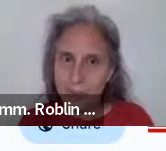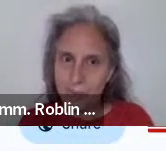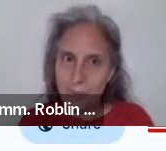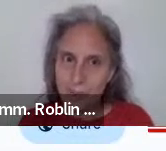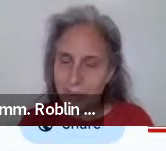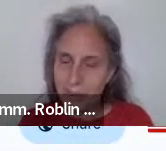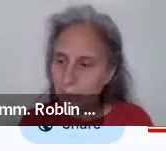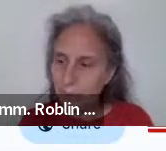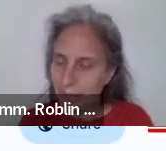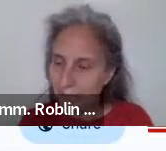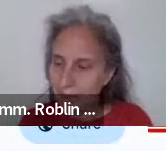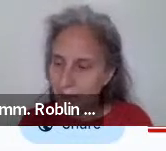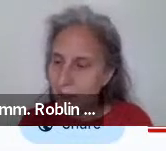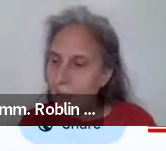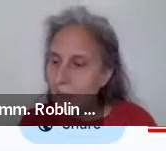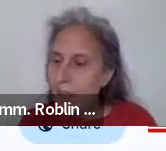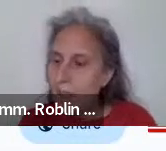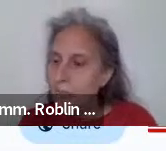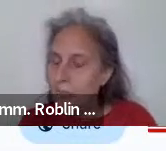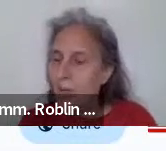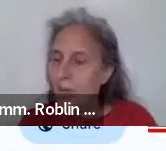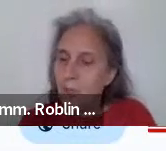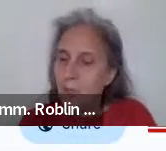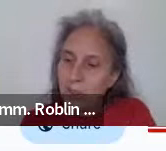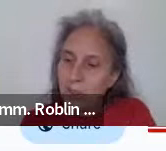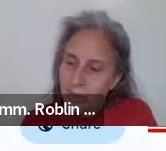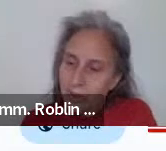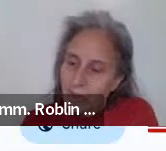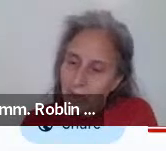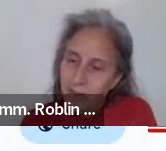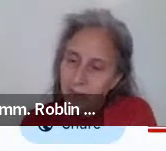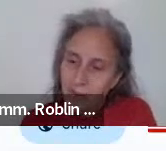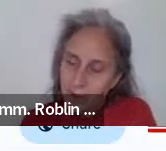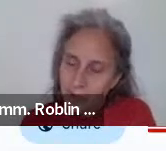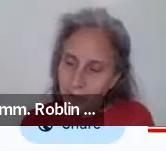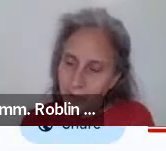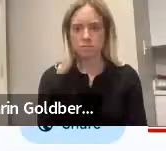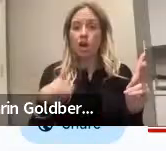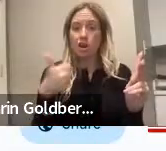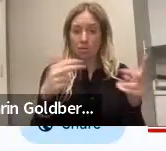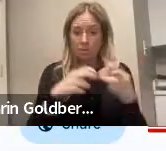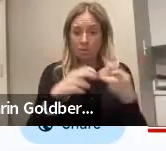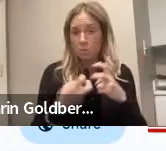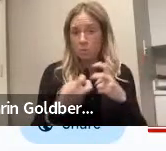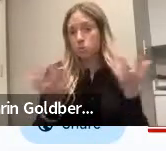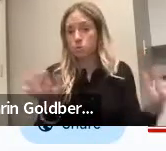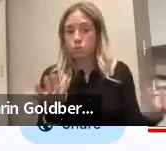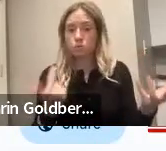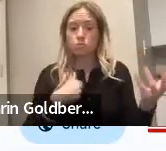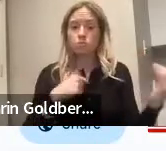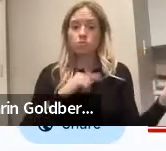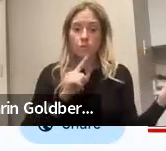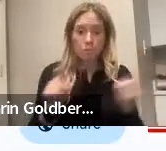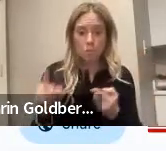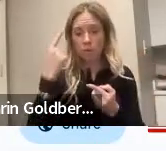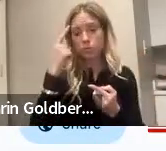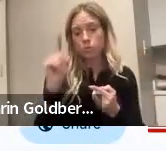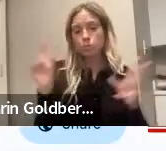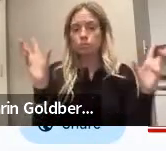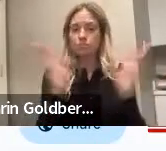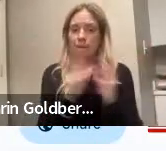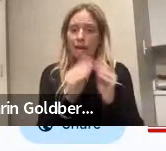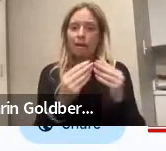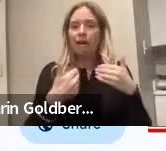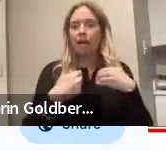any of the building plans. Okay, another issue. I went to a meeting we